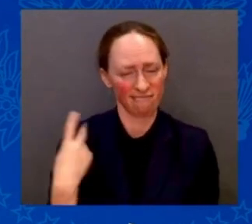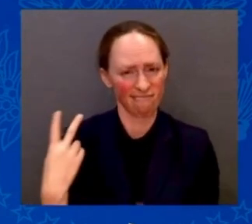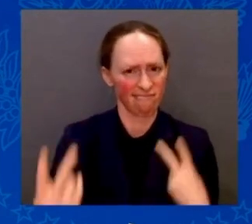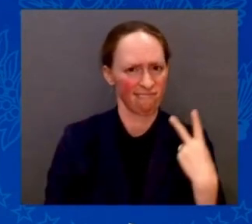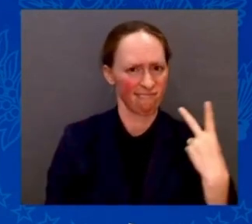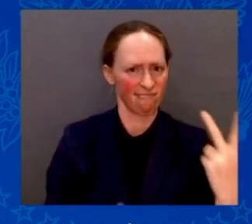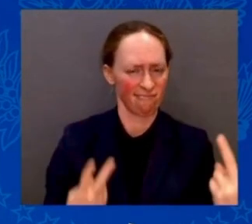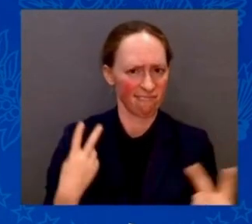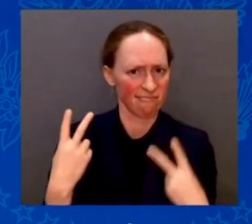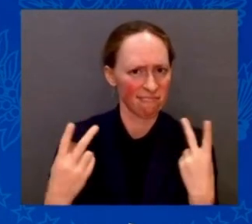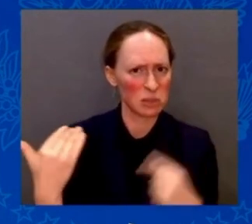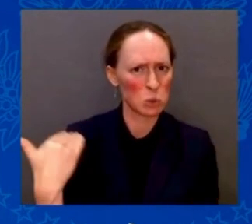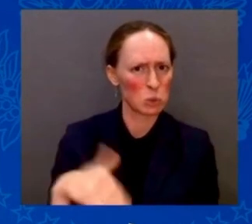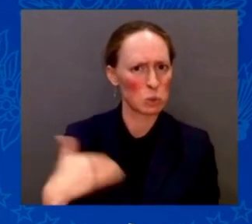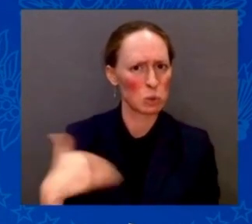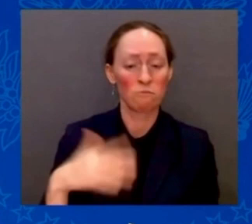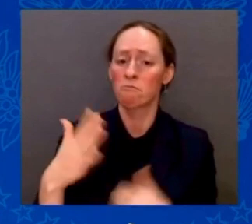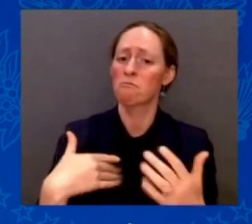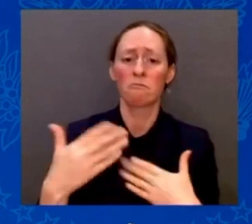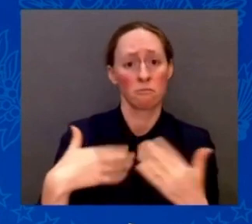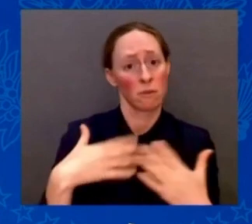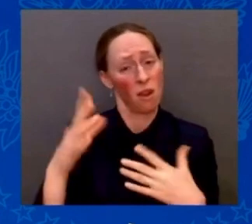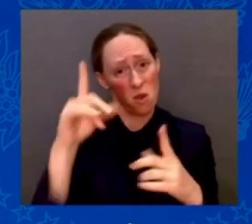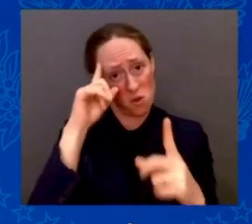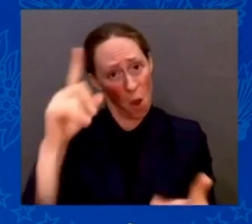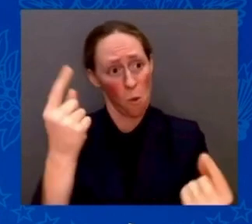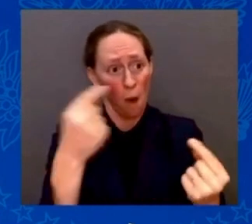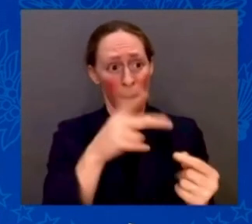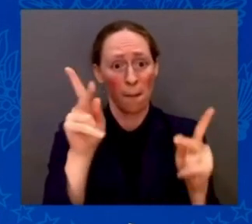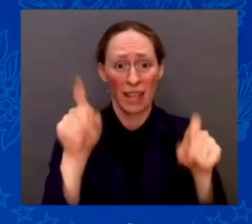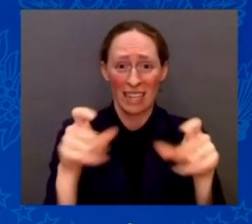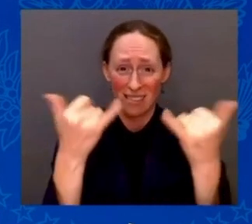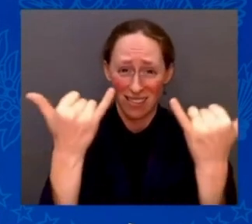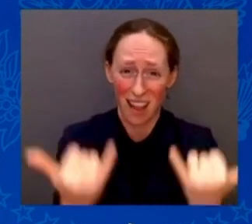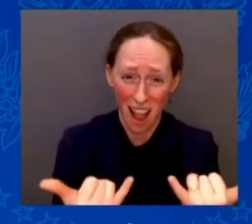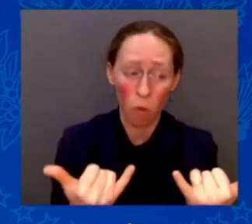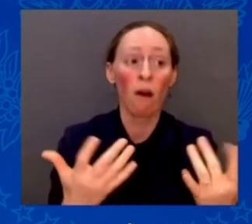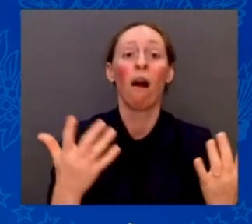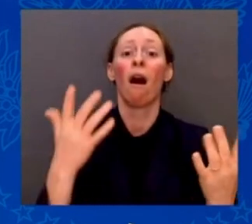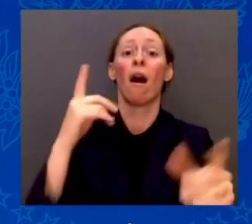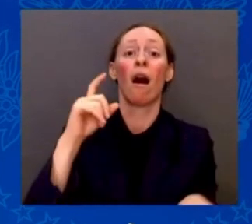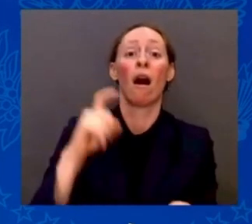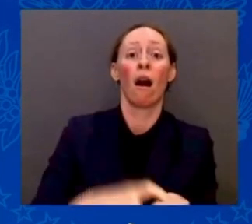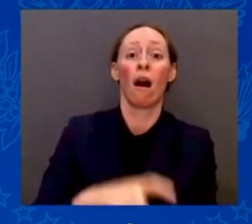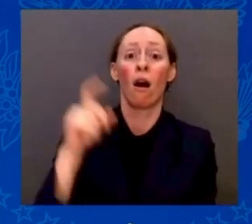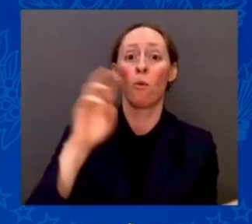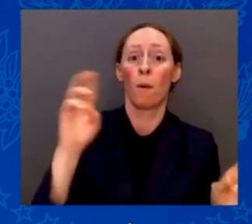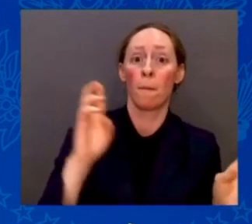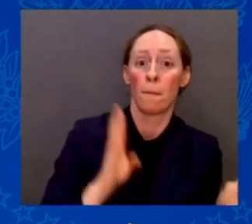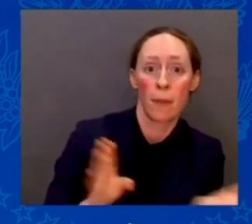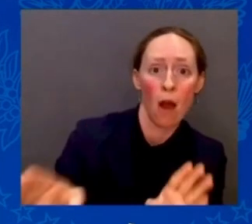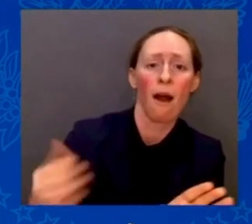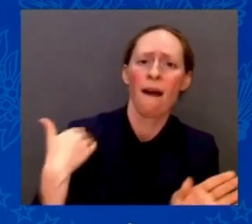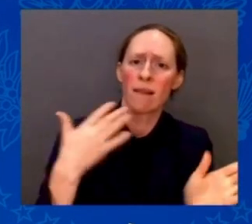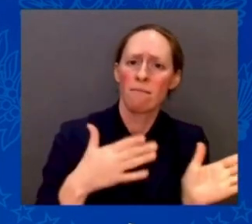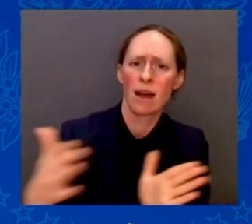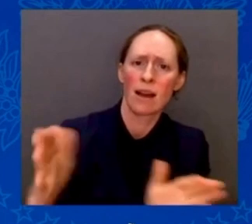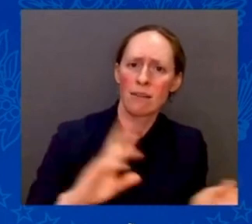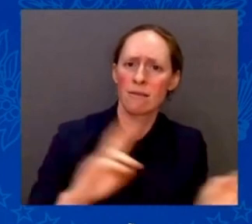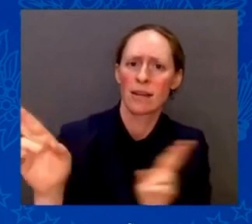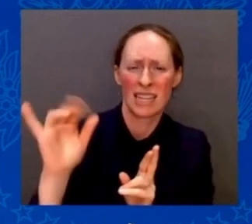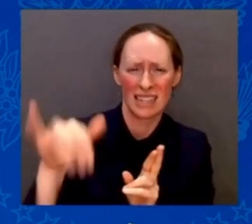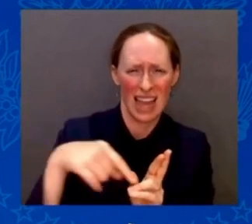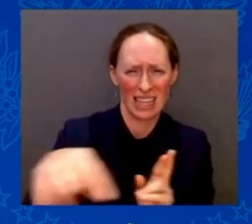our help the most. Because of the devastation of wildfires from California, New Mexico, Oregon, Washington State,